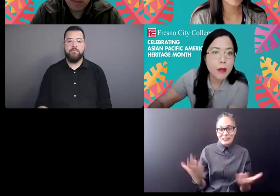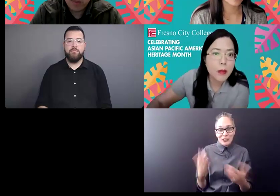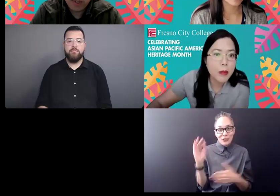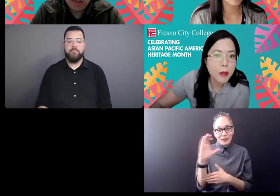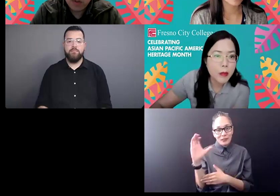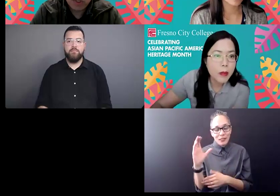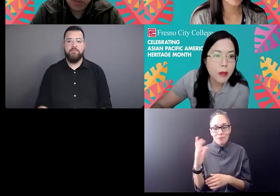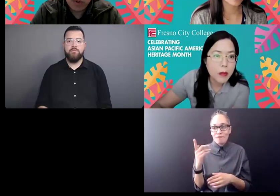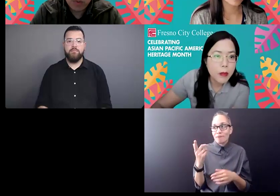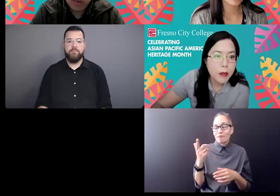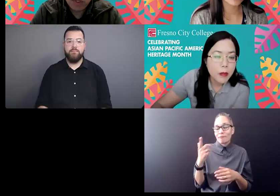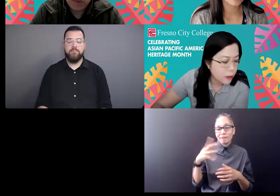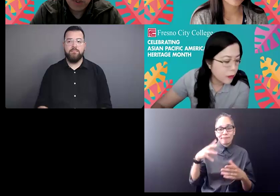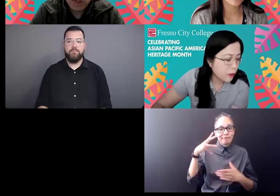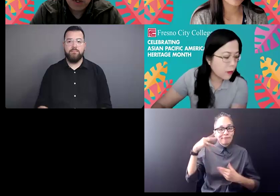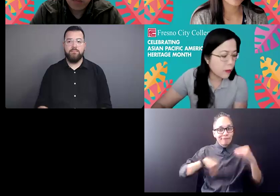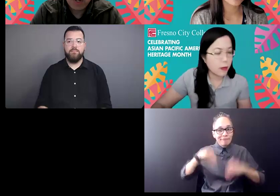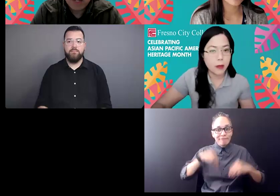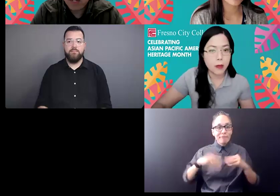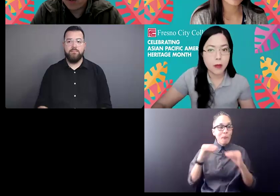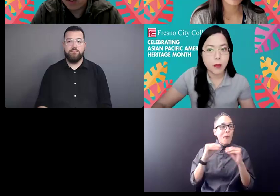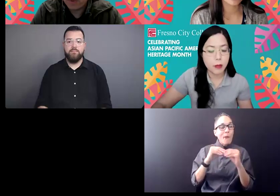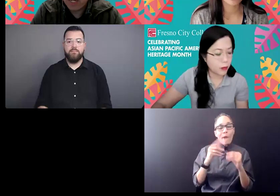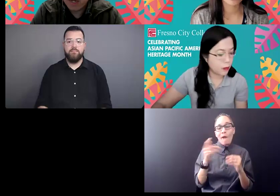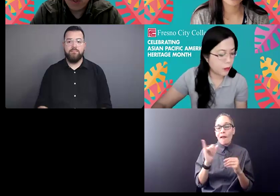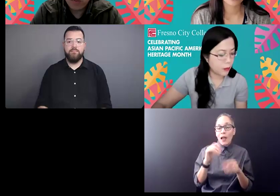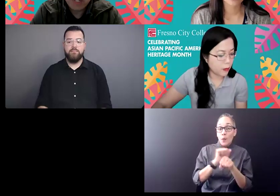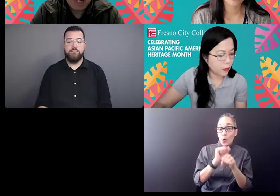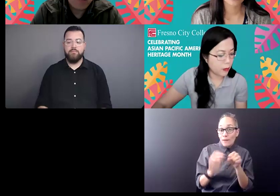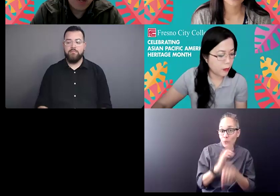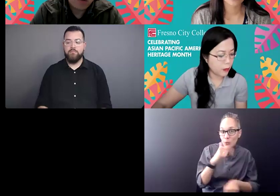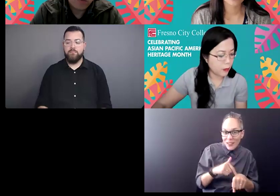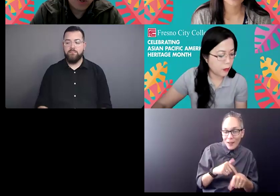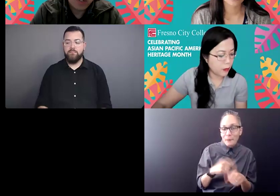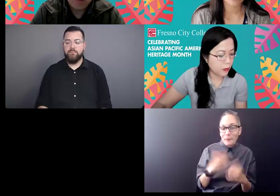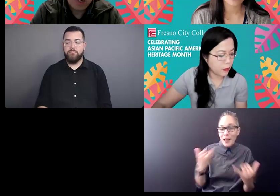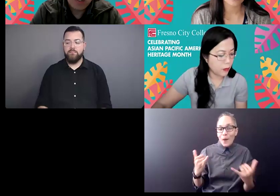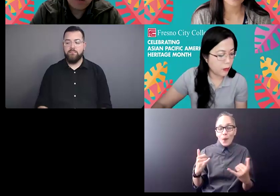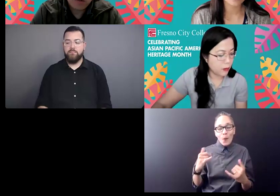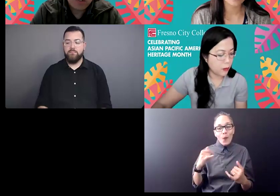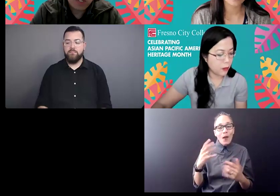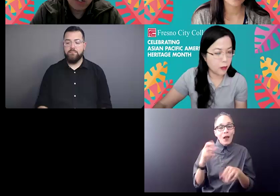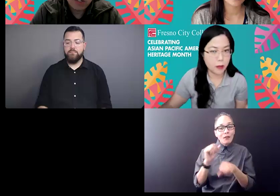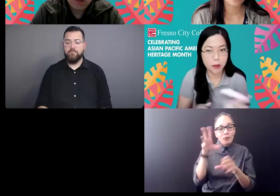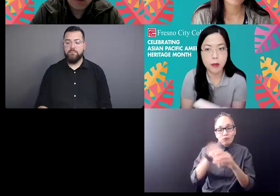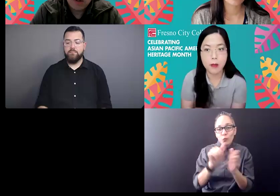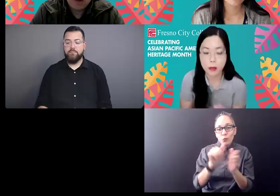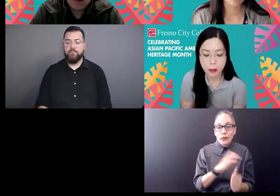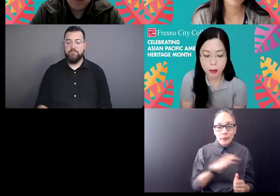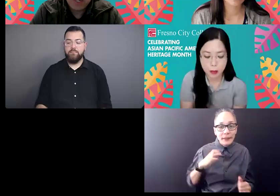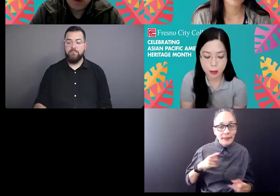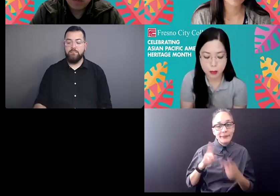City, I've been able to gain so much more as well too, working as now as a full-time and really taking advantage of working in committees,